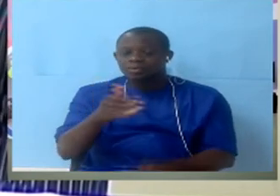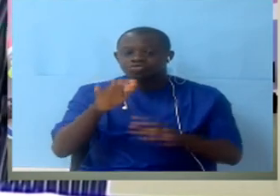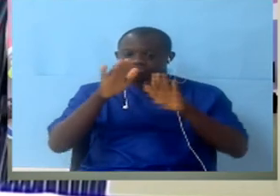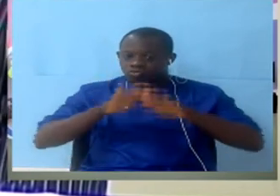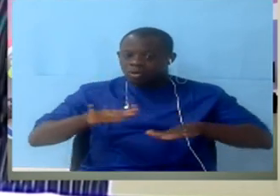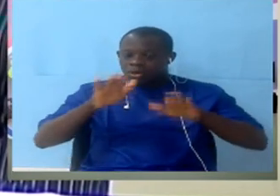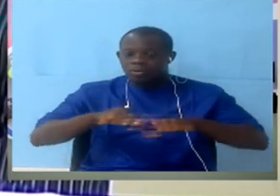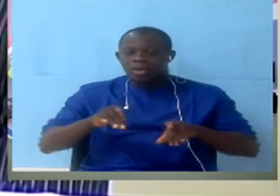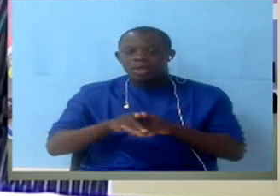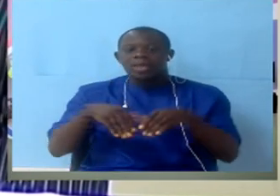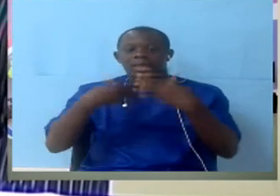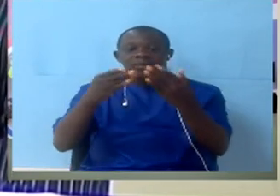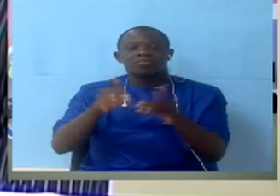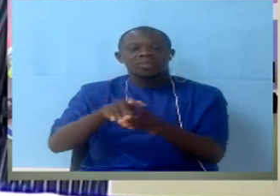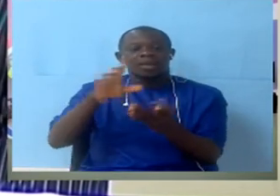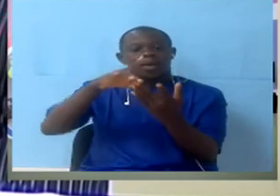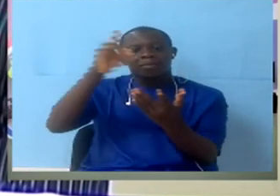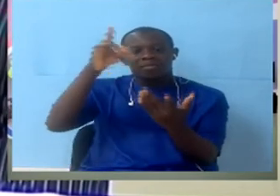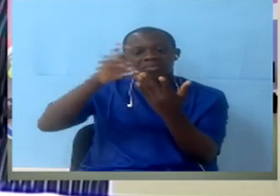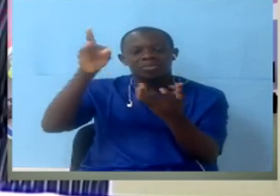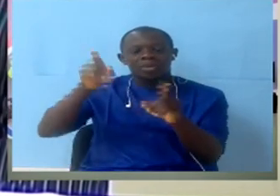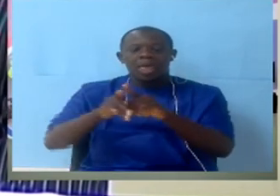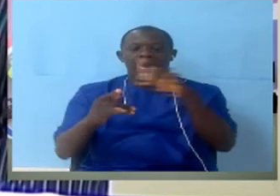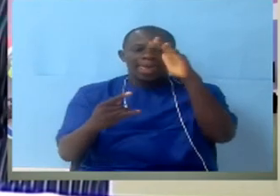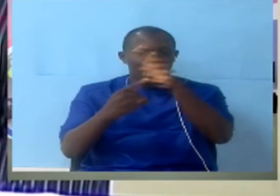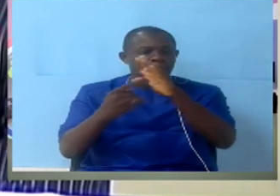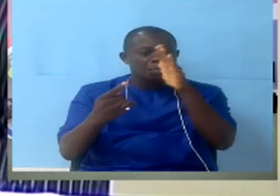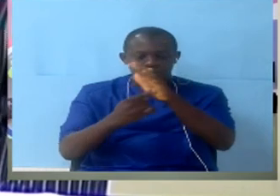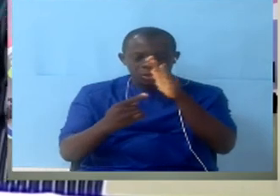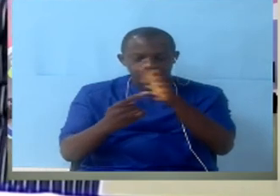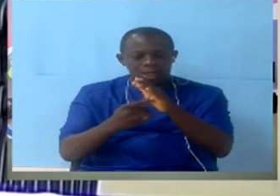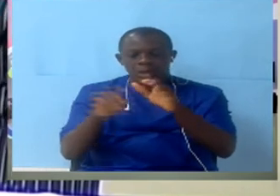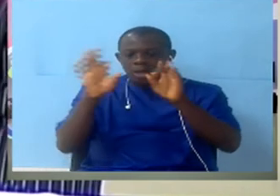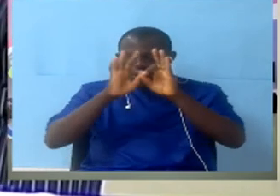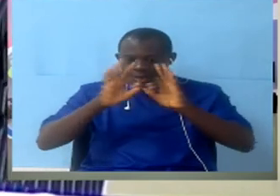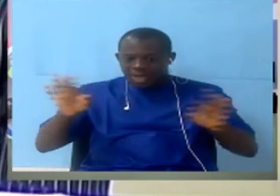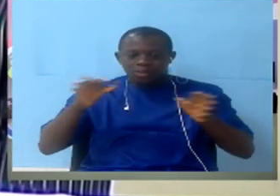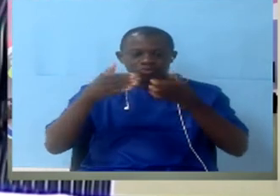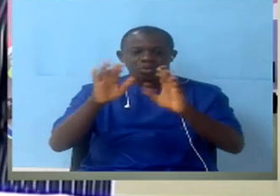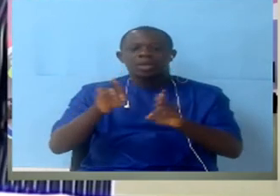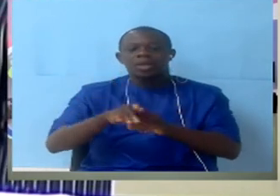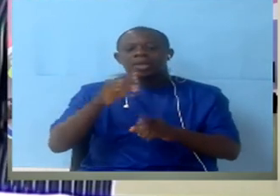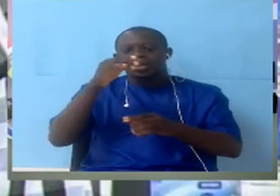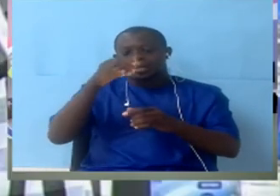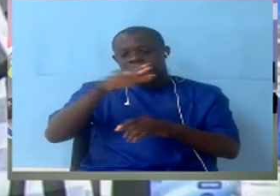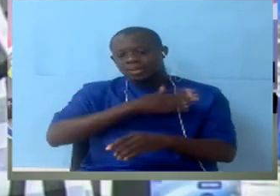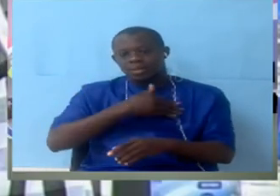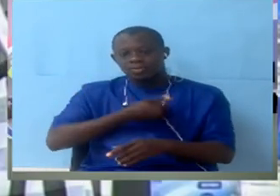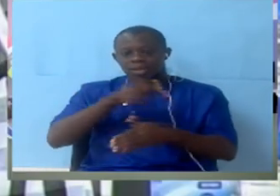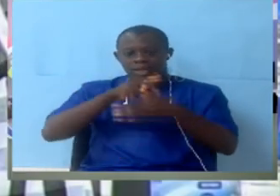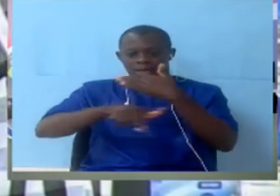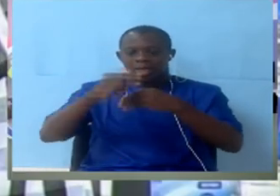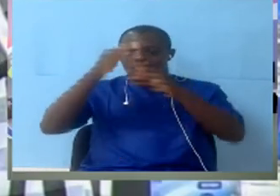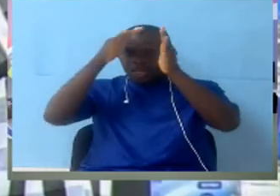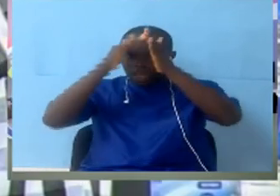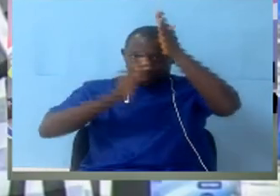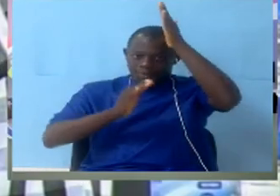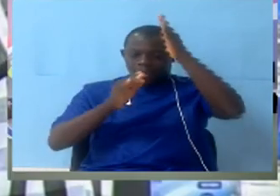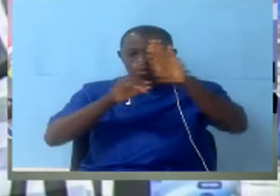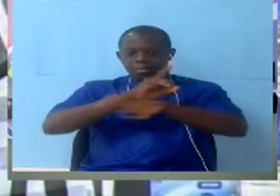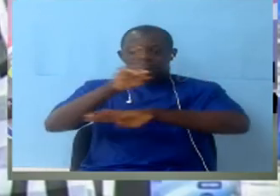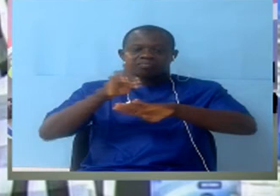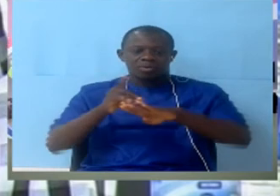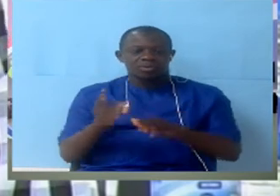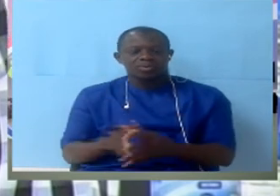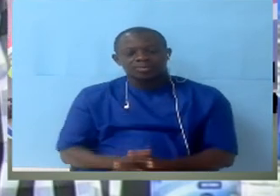given preferential treatment in the army? That's what you are saying. Kalafta fola jolal so ila soja rukundaro jolal itol iketol mura nyame ngani